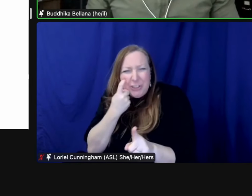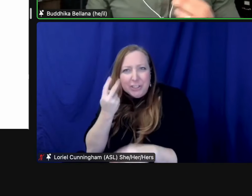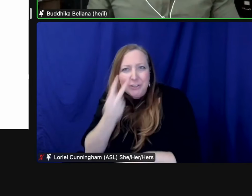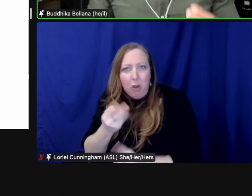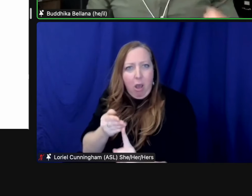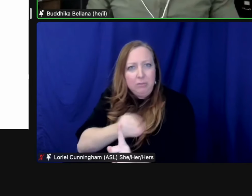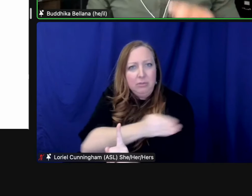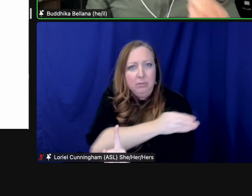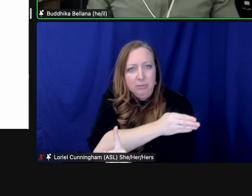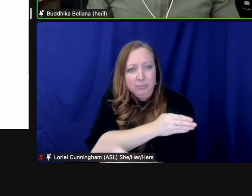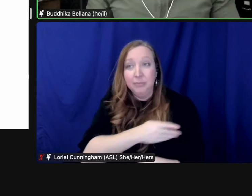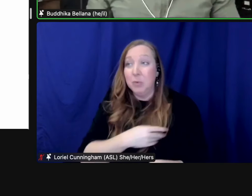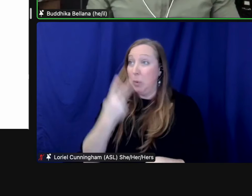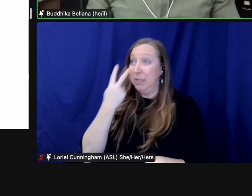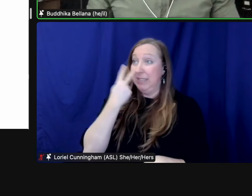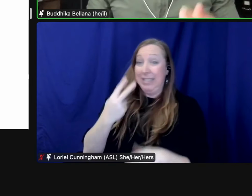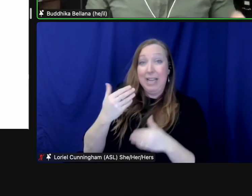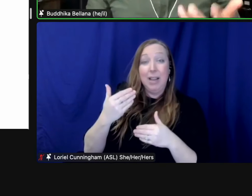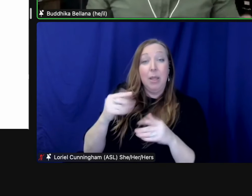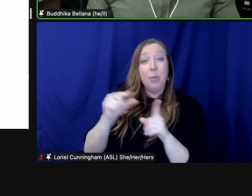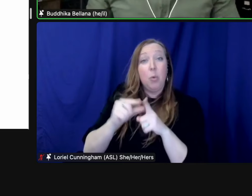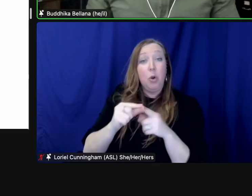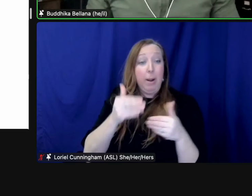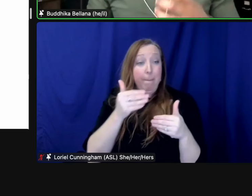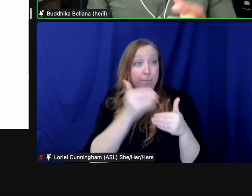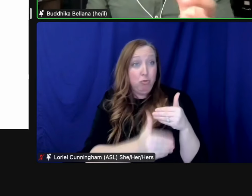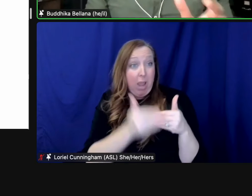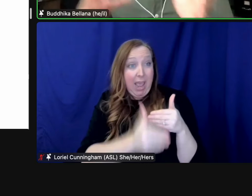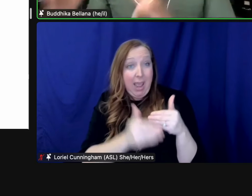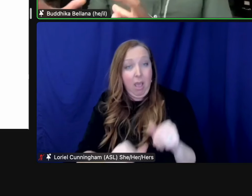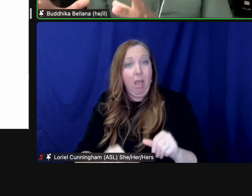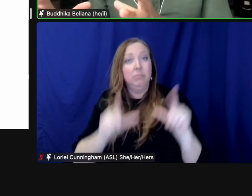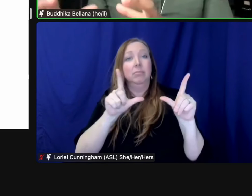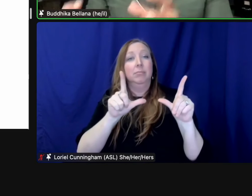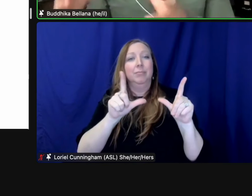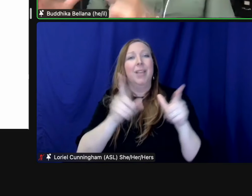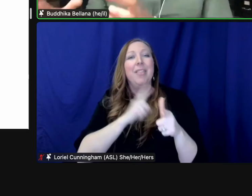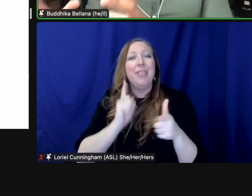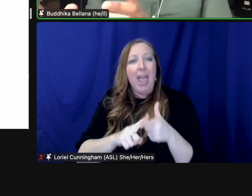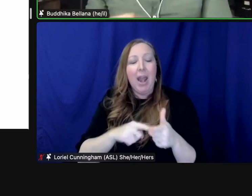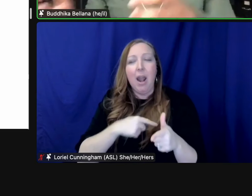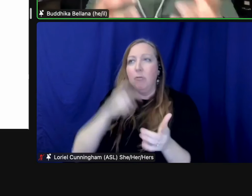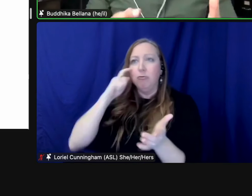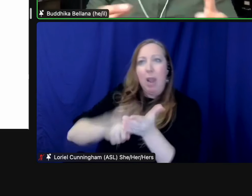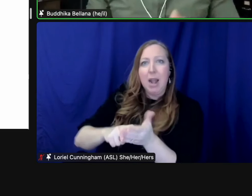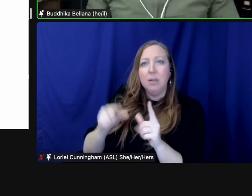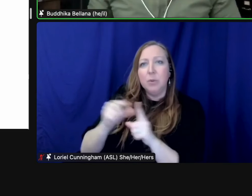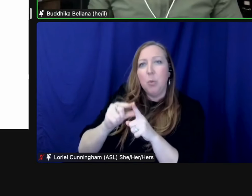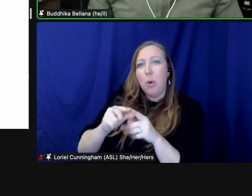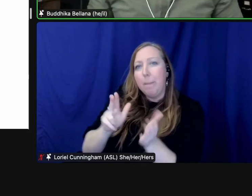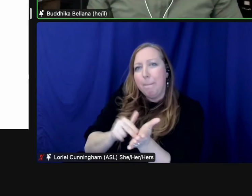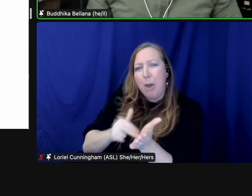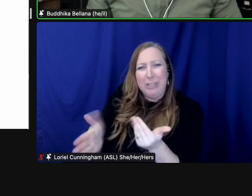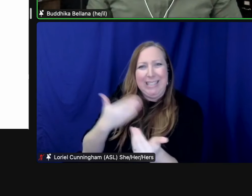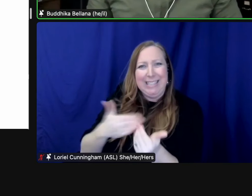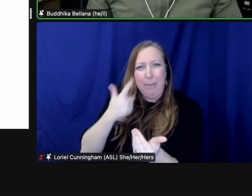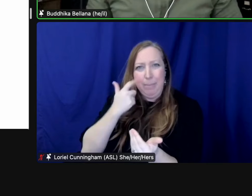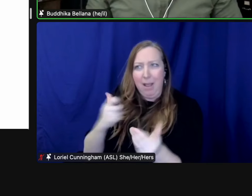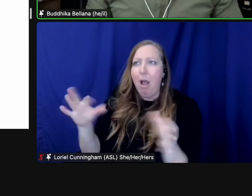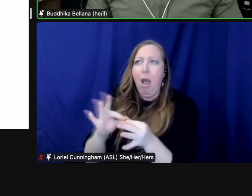up your ability to make a lexical decision for the word butter. So you can see your past mental state, what happened in the past, can shape present moment